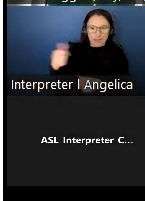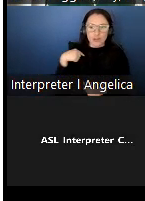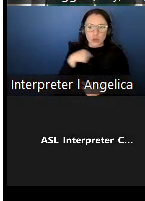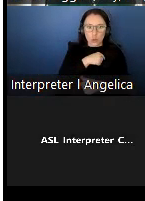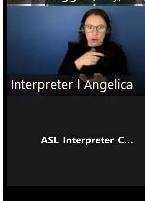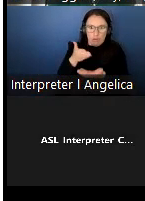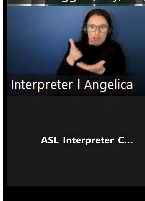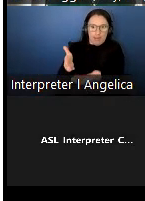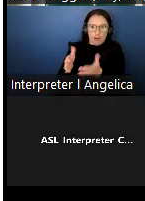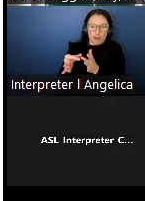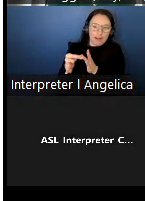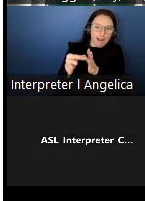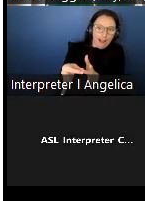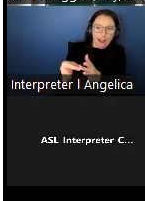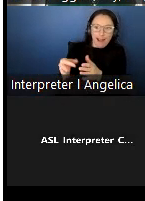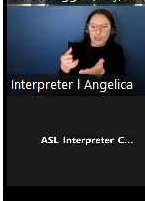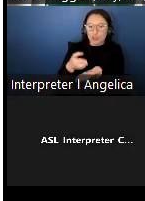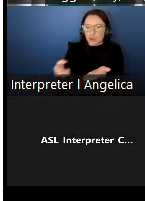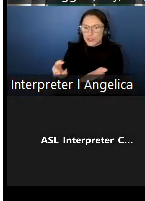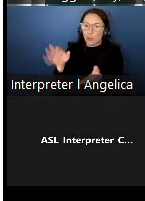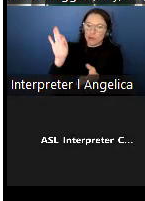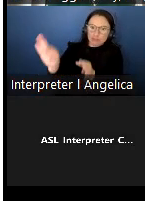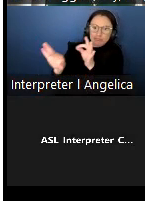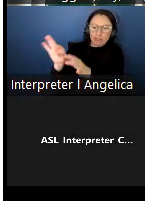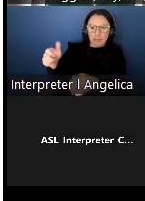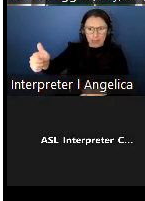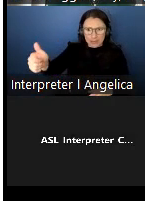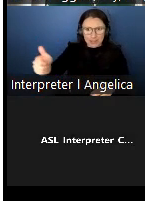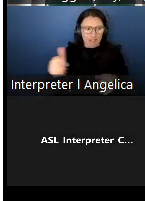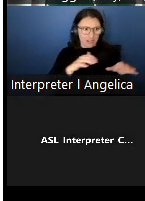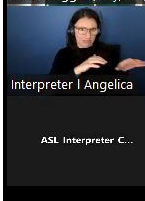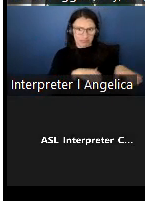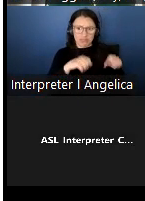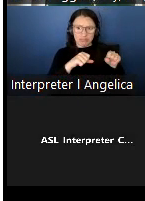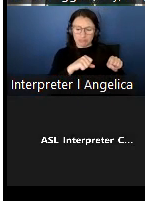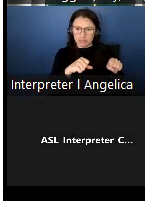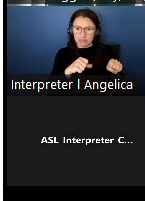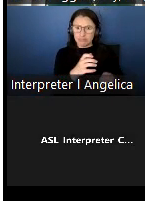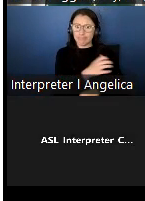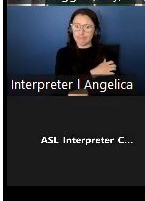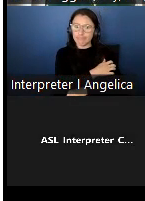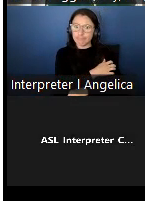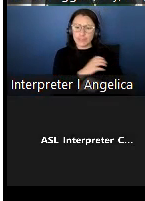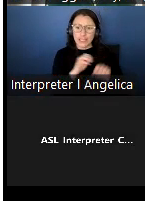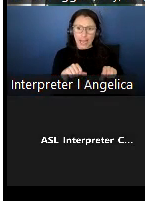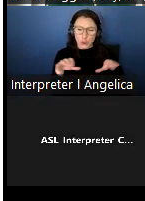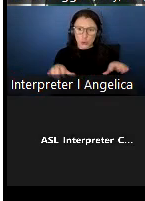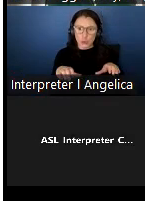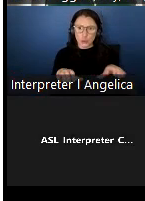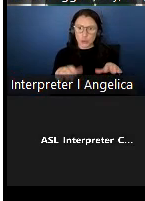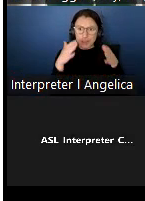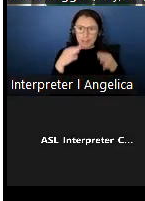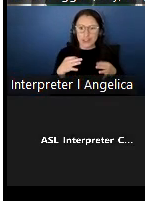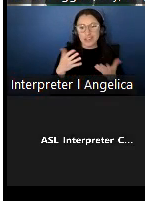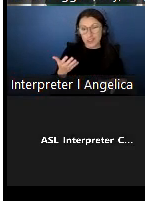and resources, but they're really making the decisions. And I think that also demonstrates some bias that we might have towards